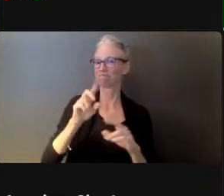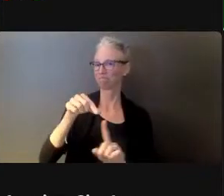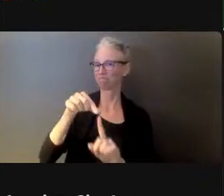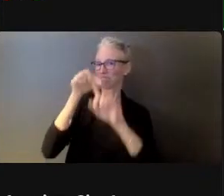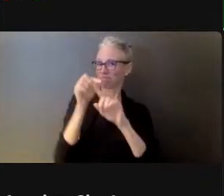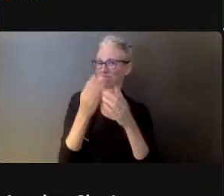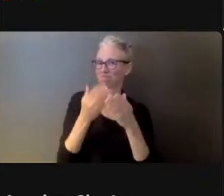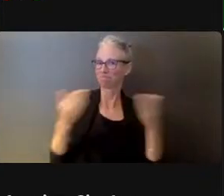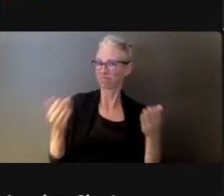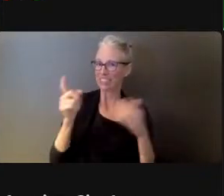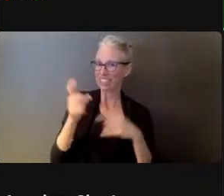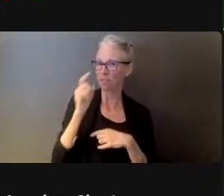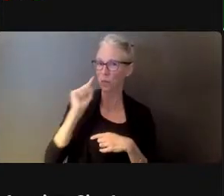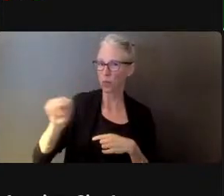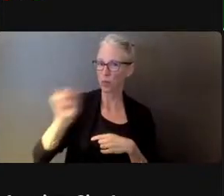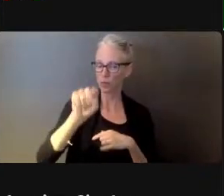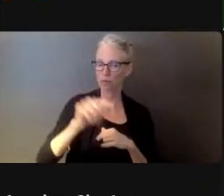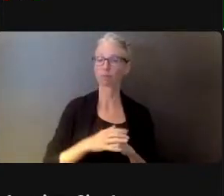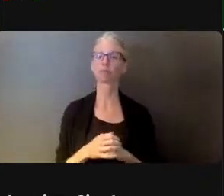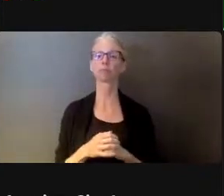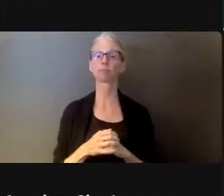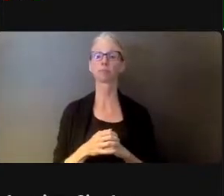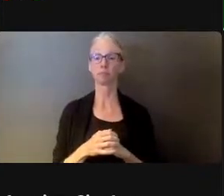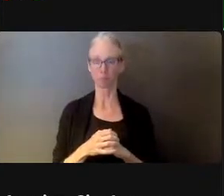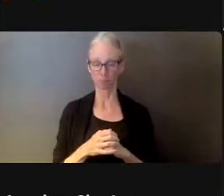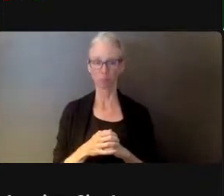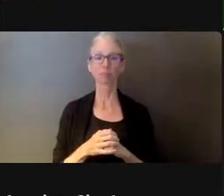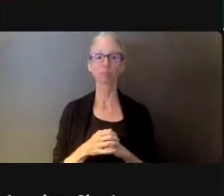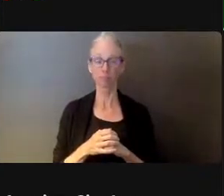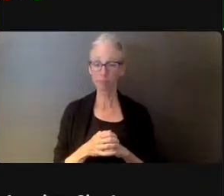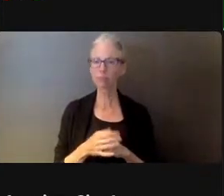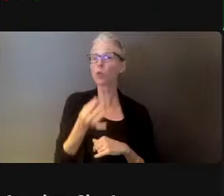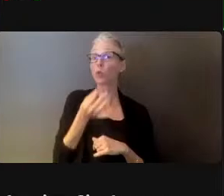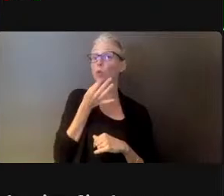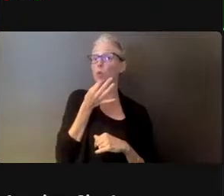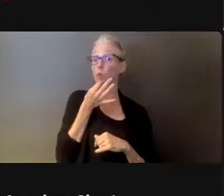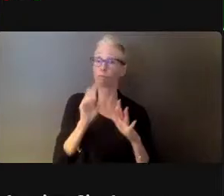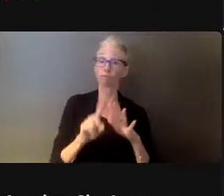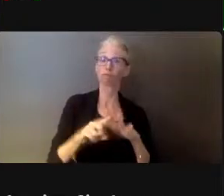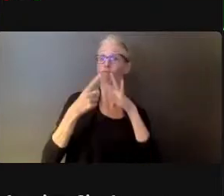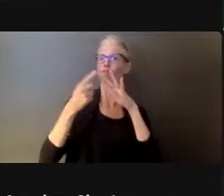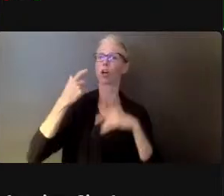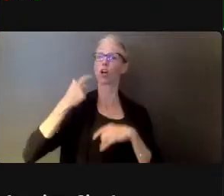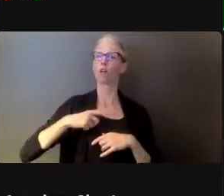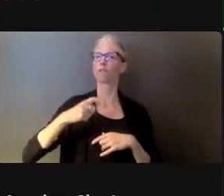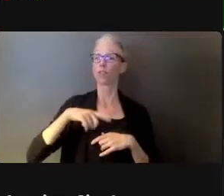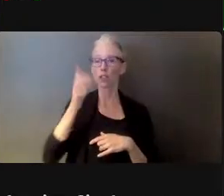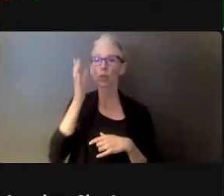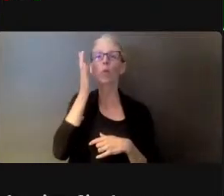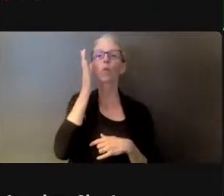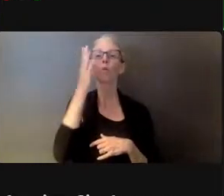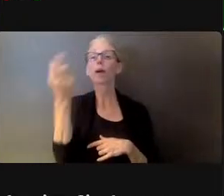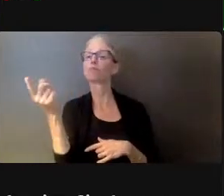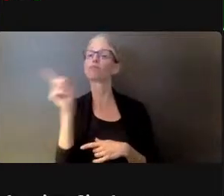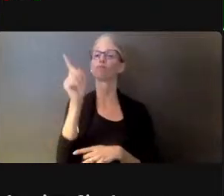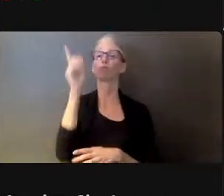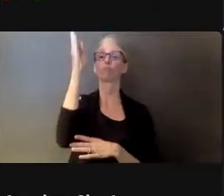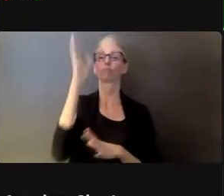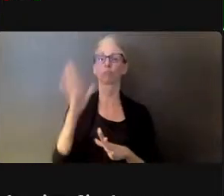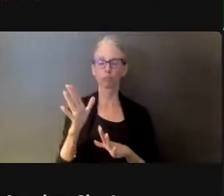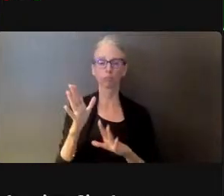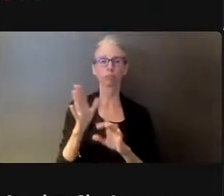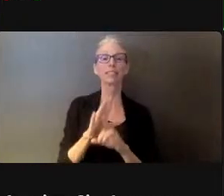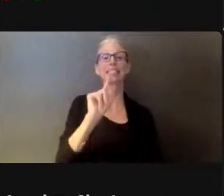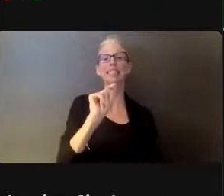Opening up our conference, we will have a few words from Dr. Tilak Judah. Tilak is a scientist at the Kite Research Institute,